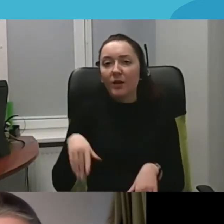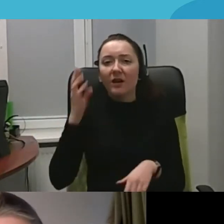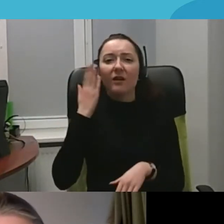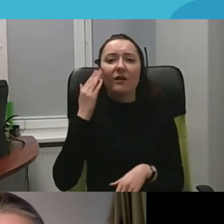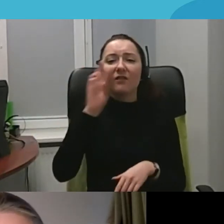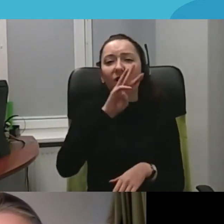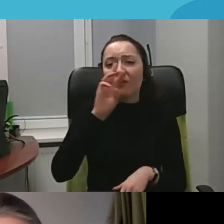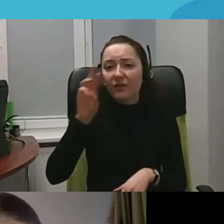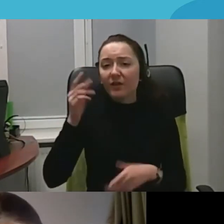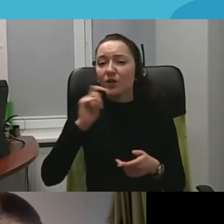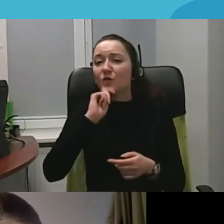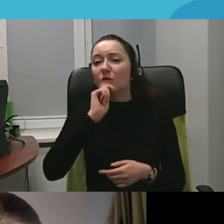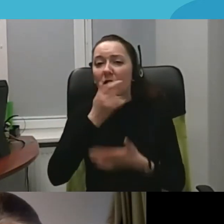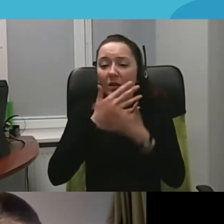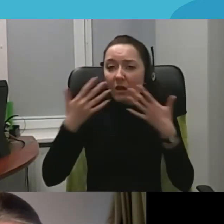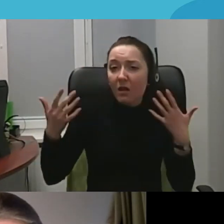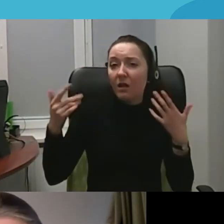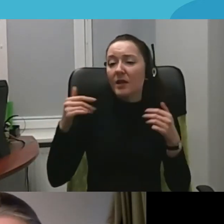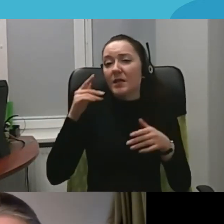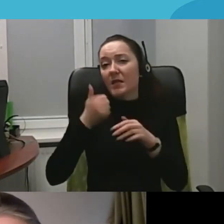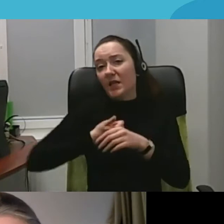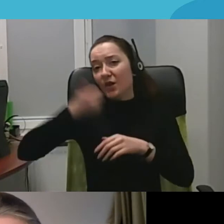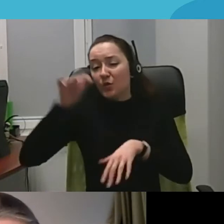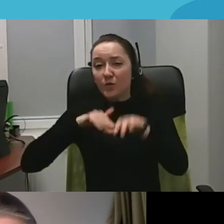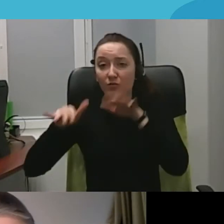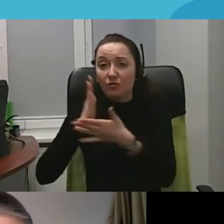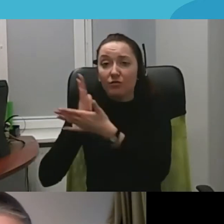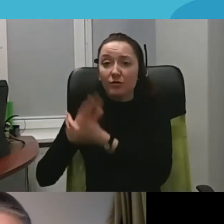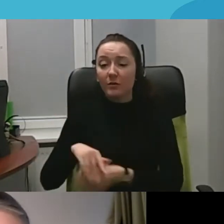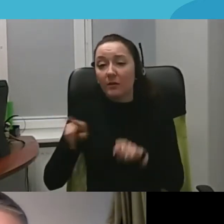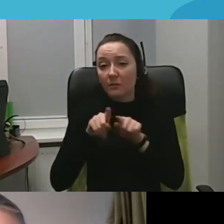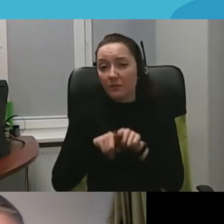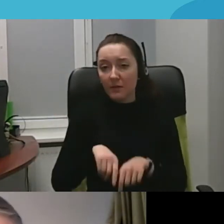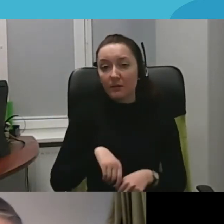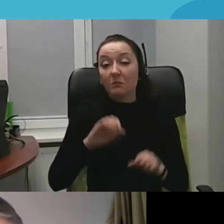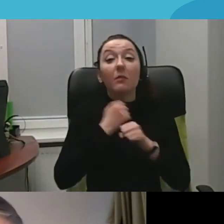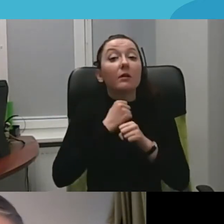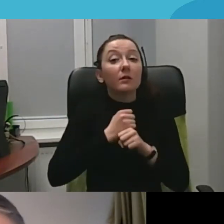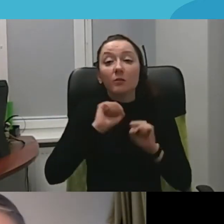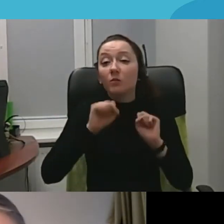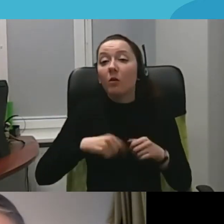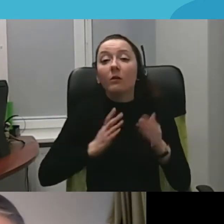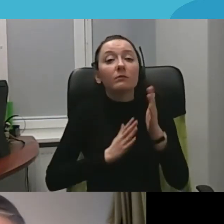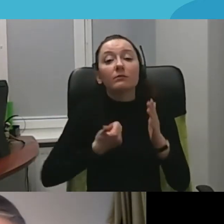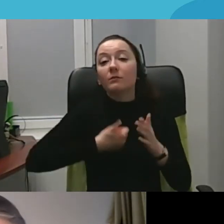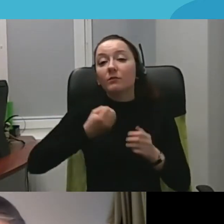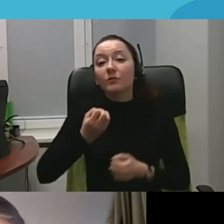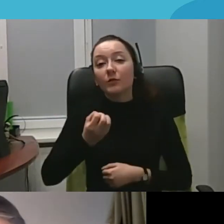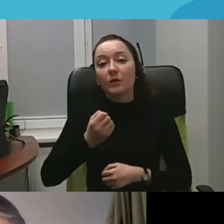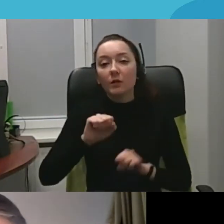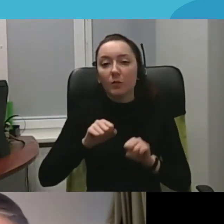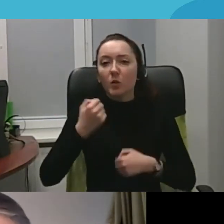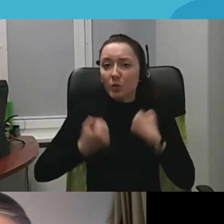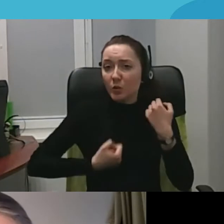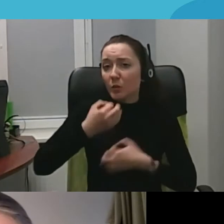however. What more could be done? Following up on the urgent debate at the Human Rights Council